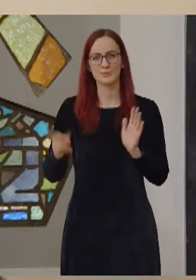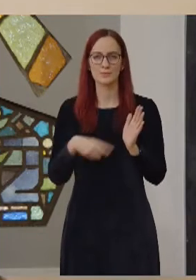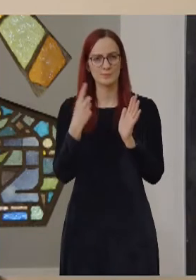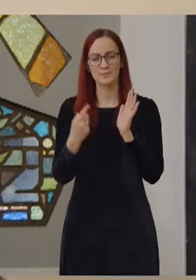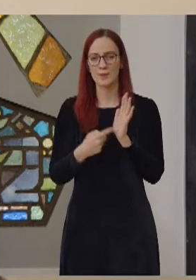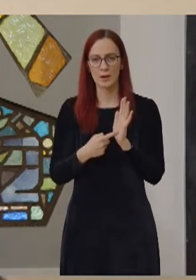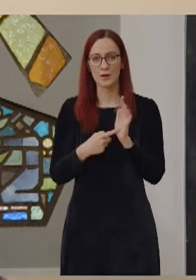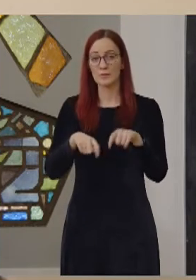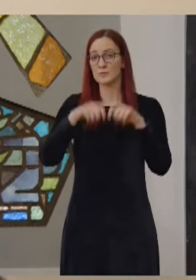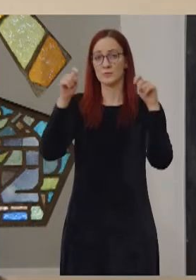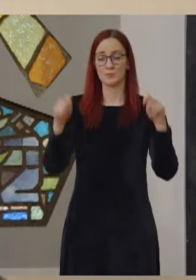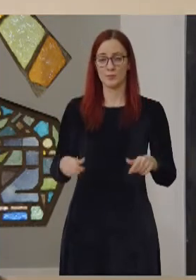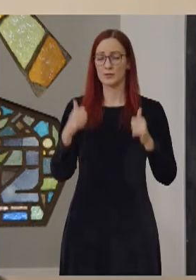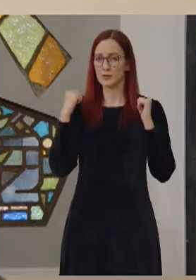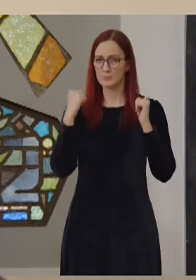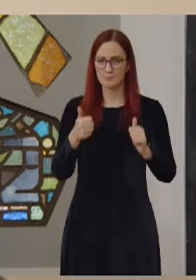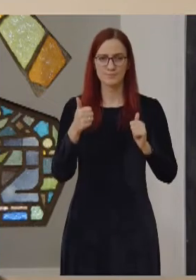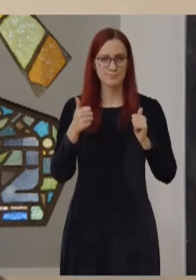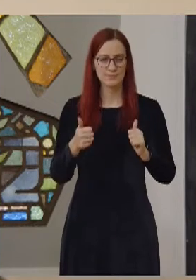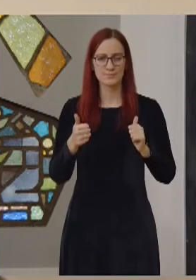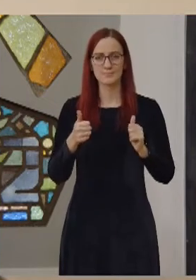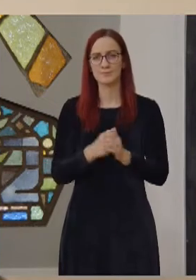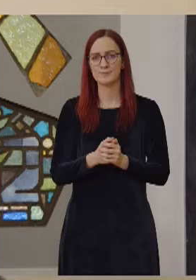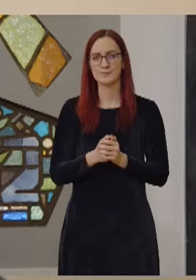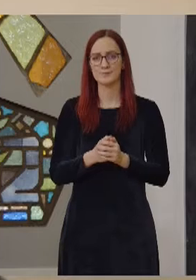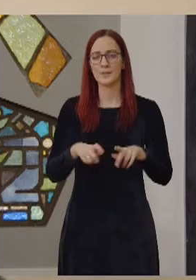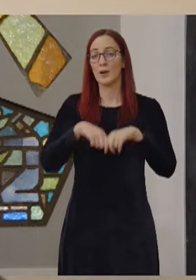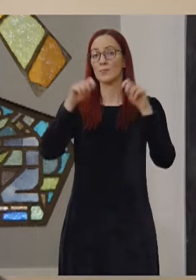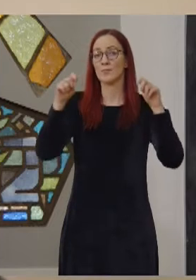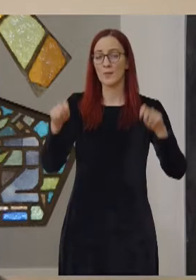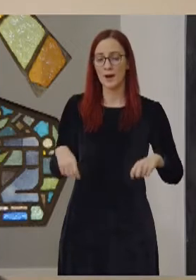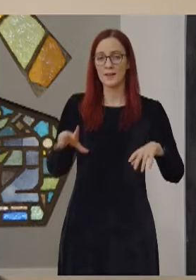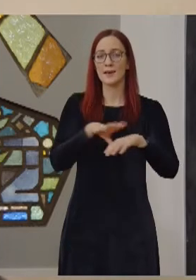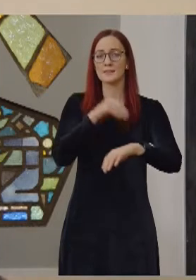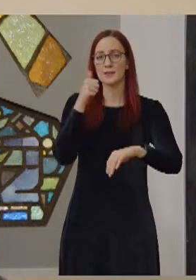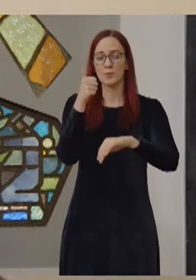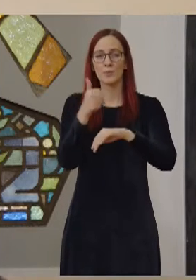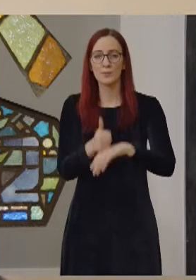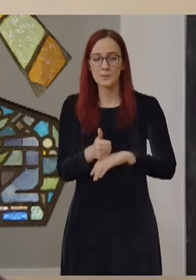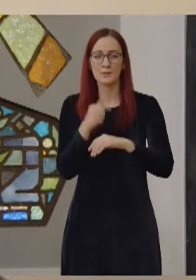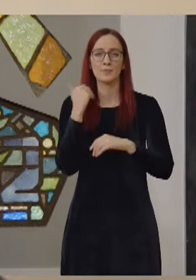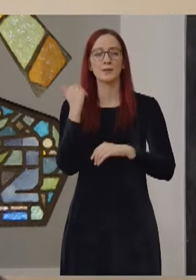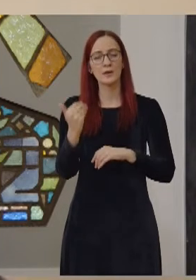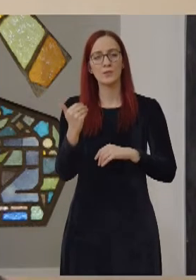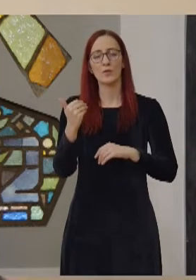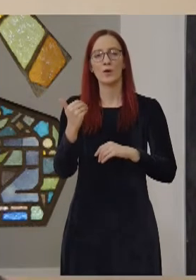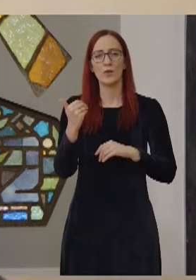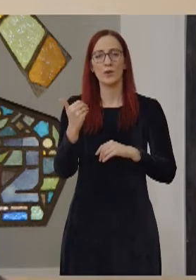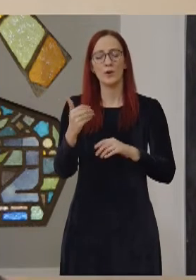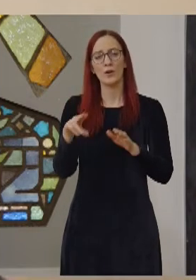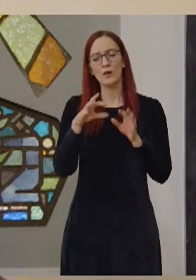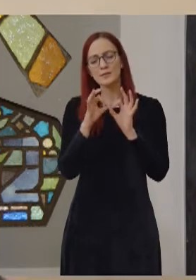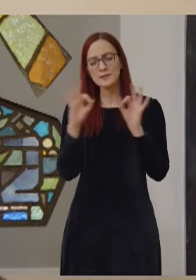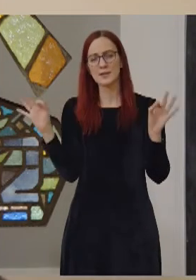The question is of particular importance. It is a very interesting question, and I was very happy to hear